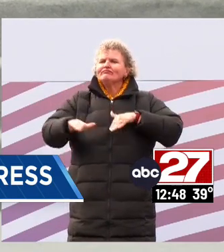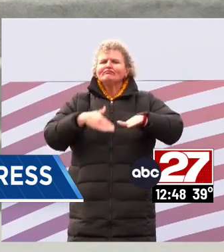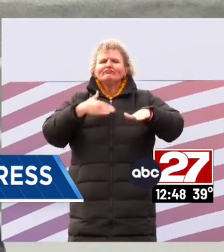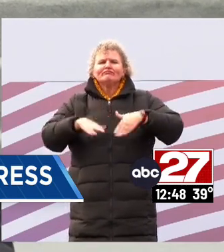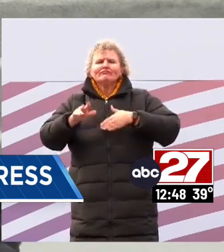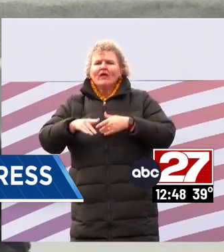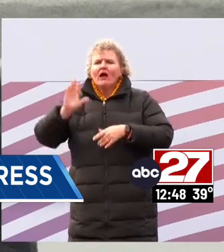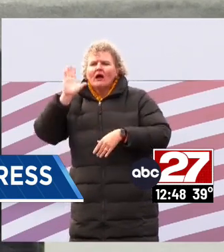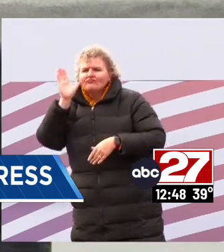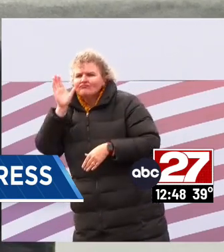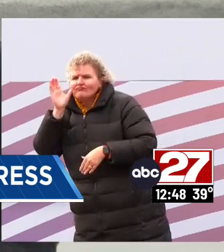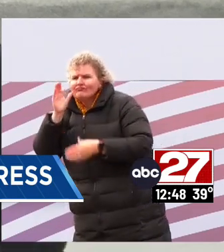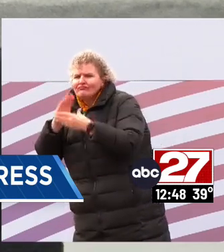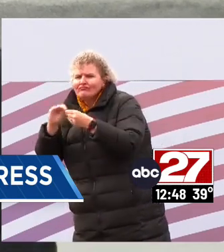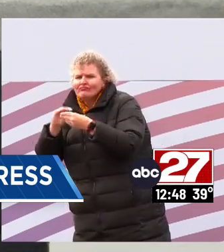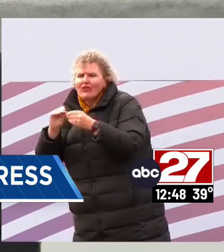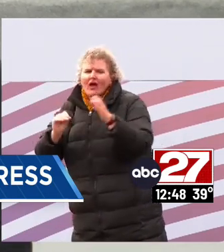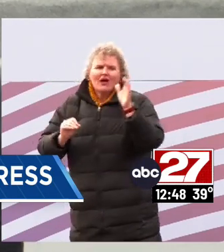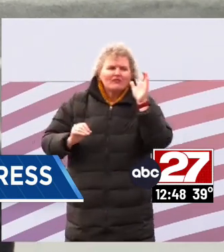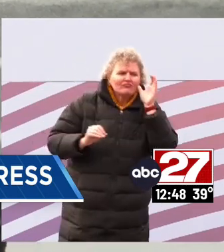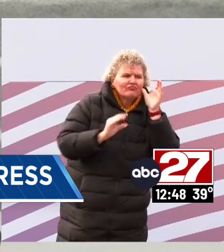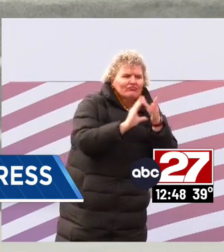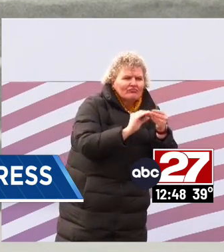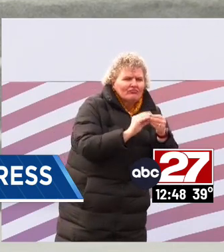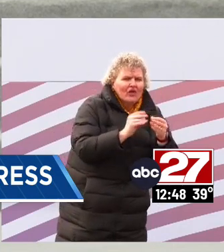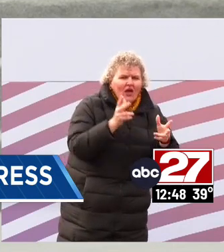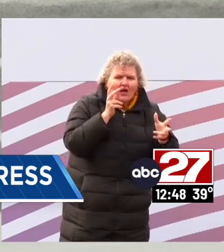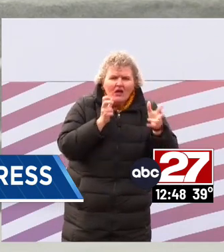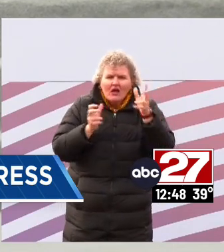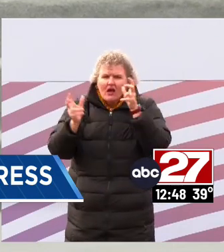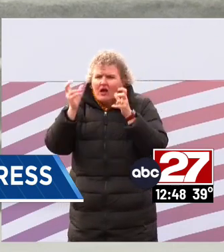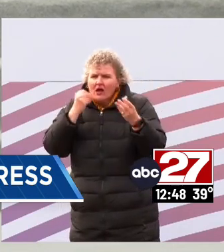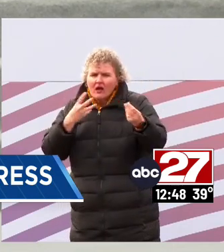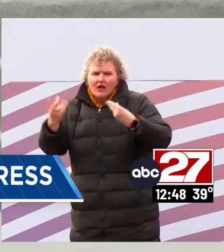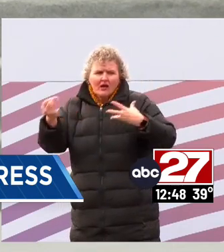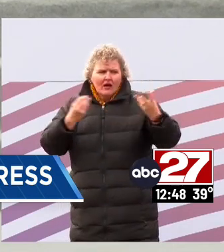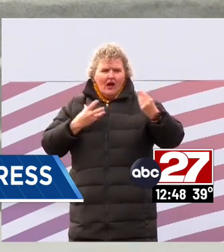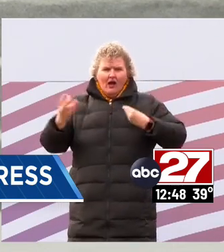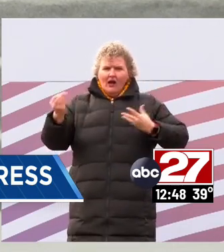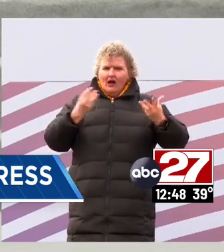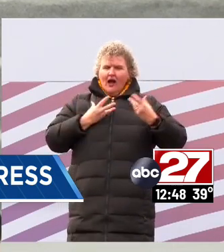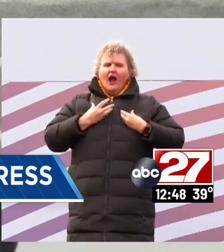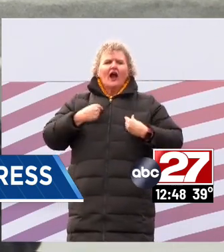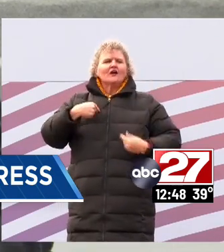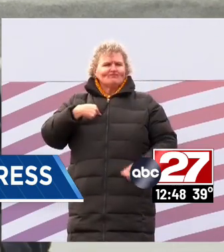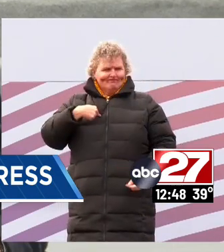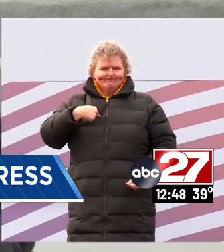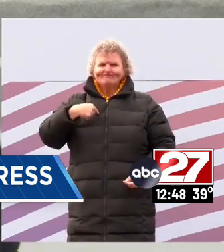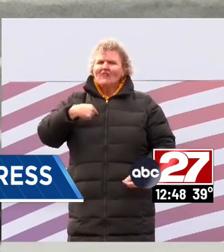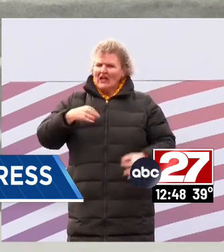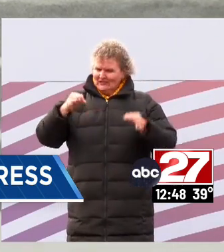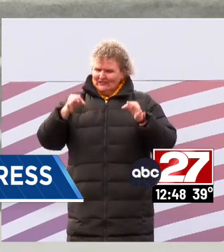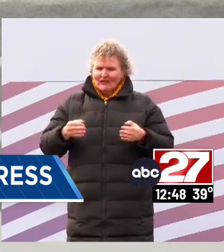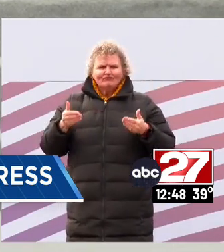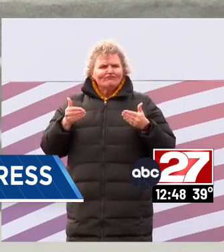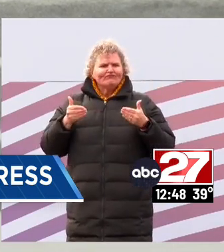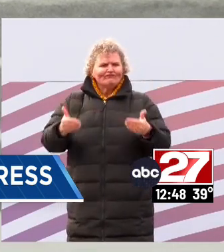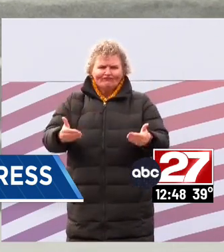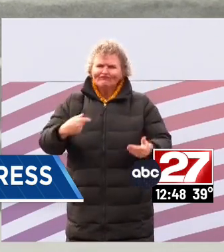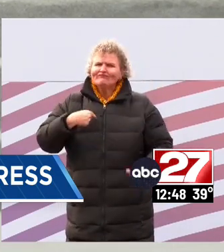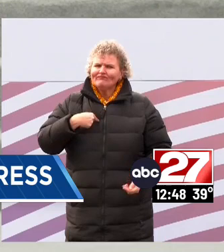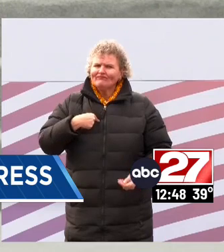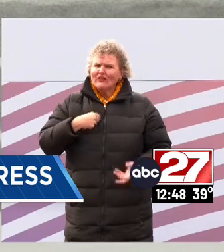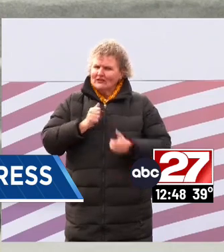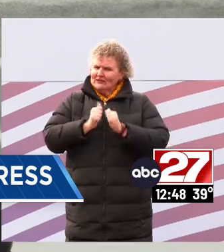your stories, and those stories fuel my drive to serve. Your struggles give me purpose.